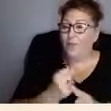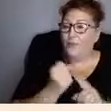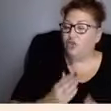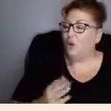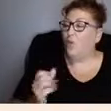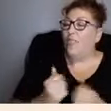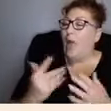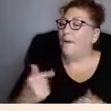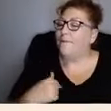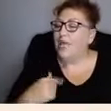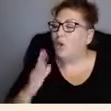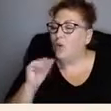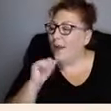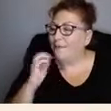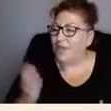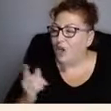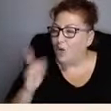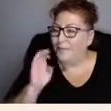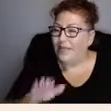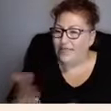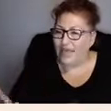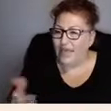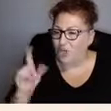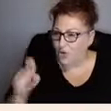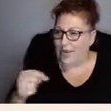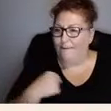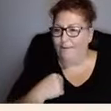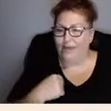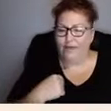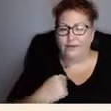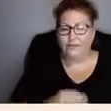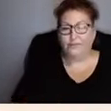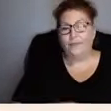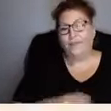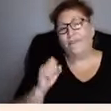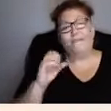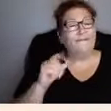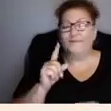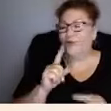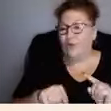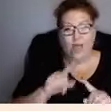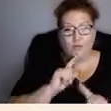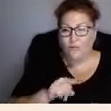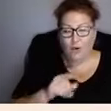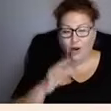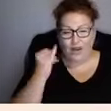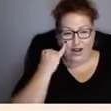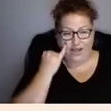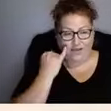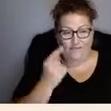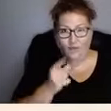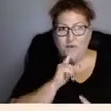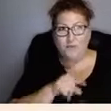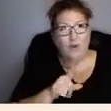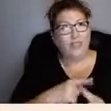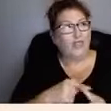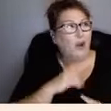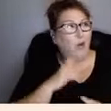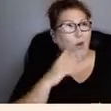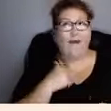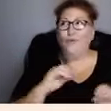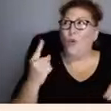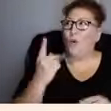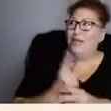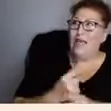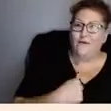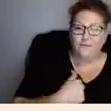be dead. You need me." And so you can't report it, because if you report it, then you won't have anybody to care for you. Those